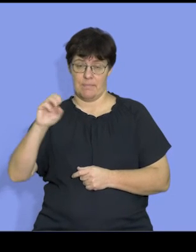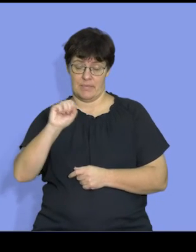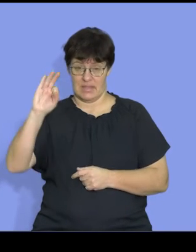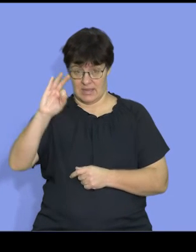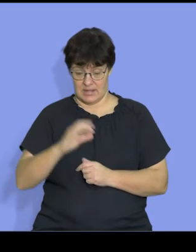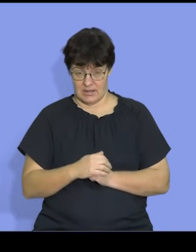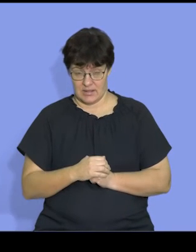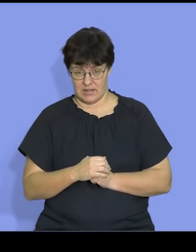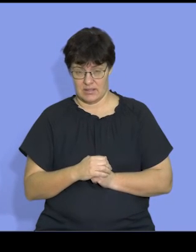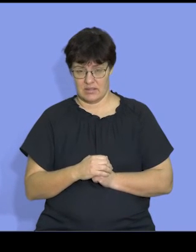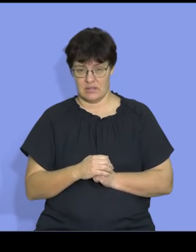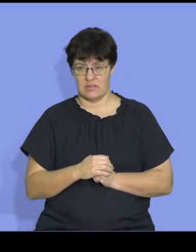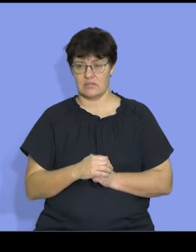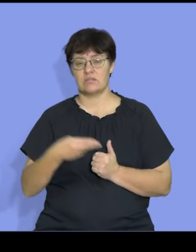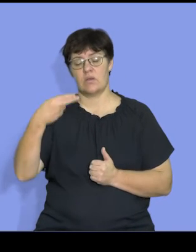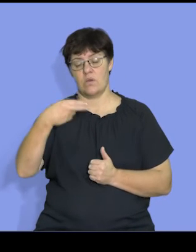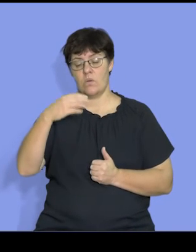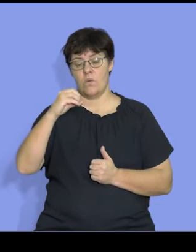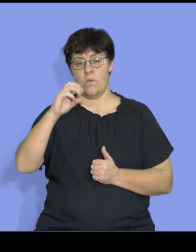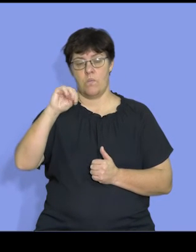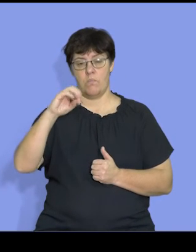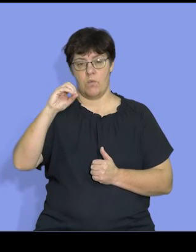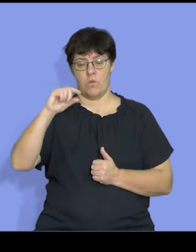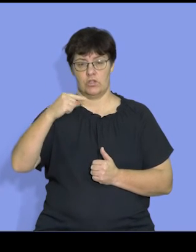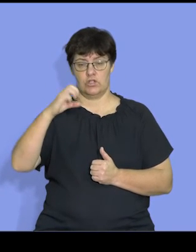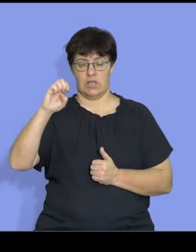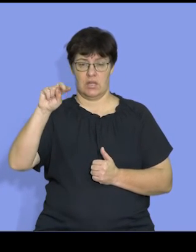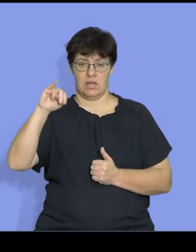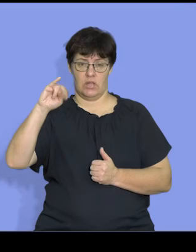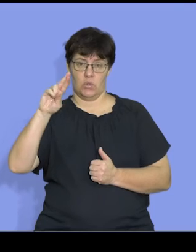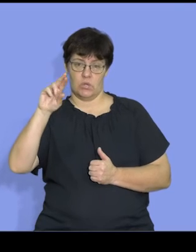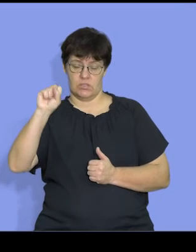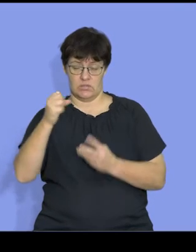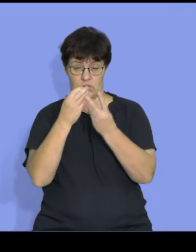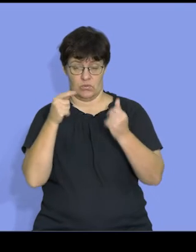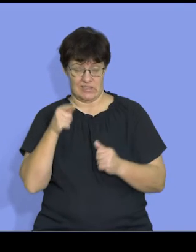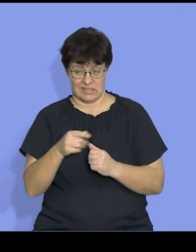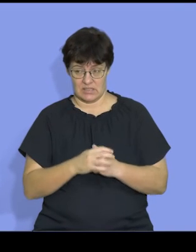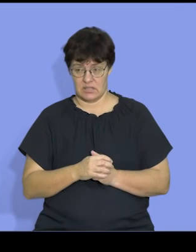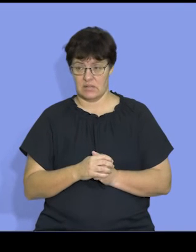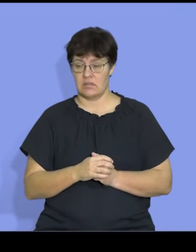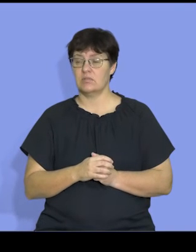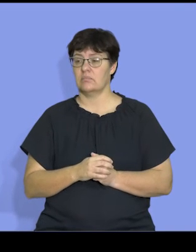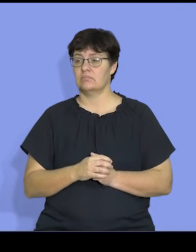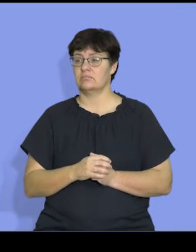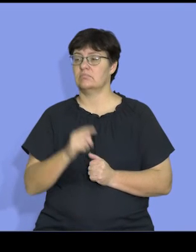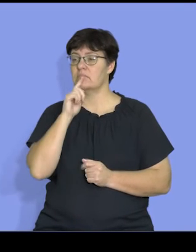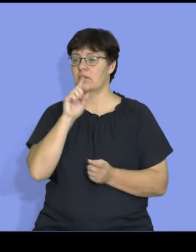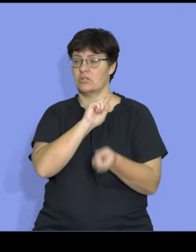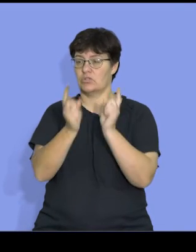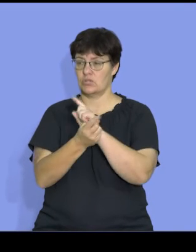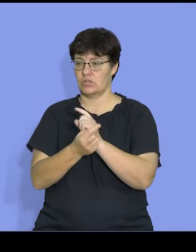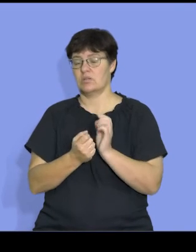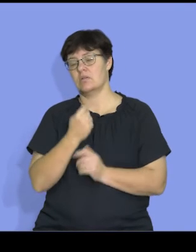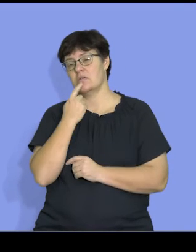centimeters. So it's a homogeneous solution that will be formed. So 125, we convert this to cubic decimeters,